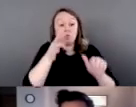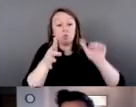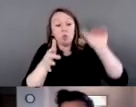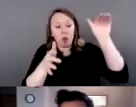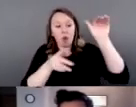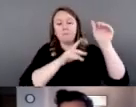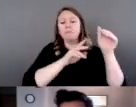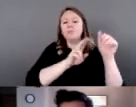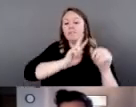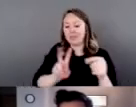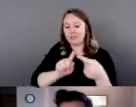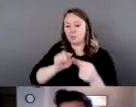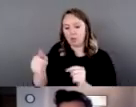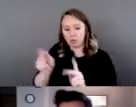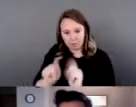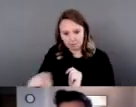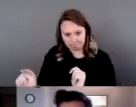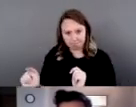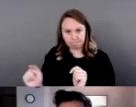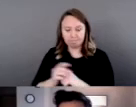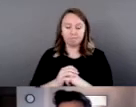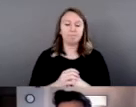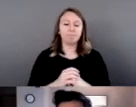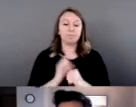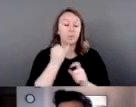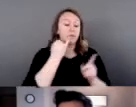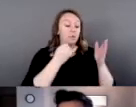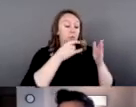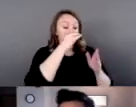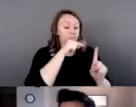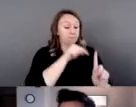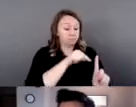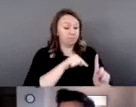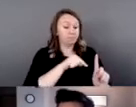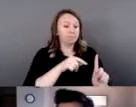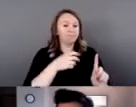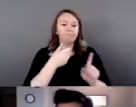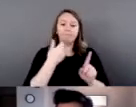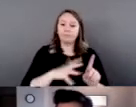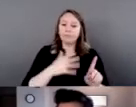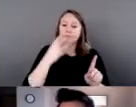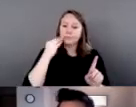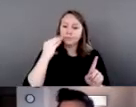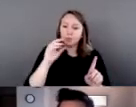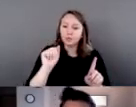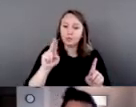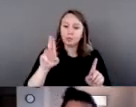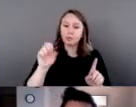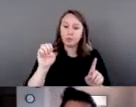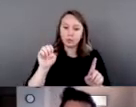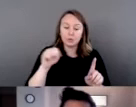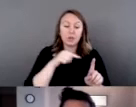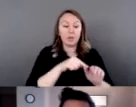abused has a greater likelihood of continuing to be a victim as they grow up and become